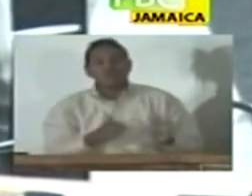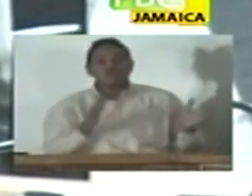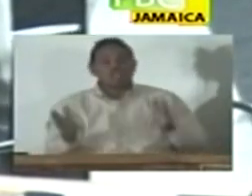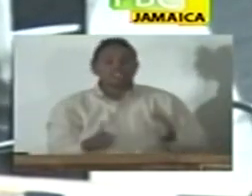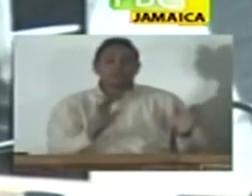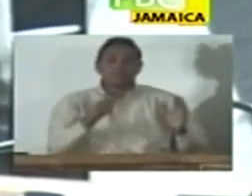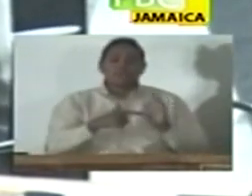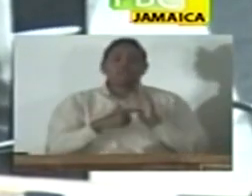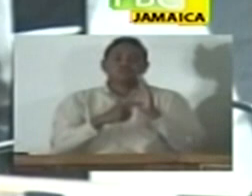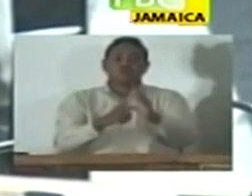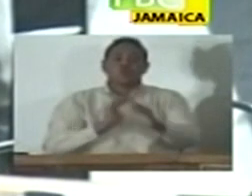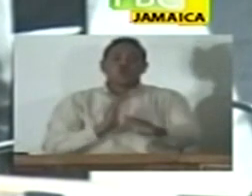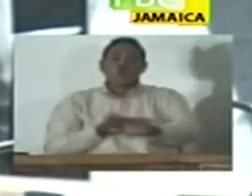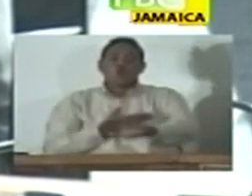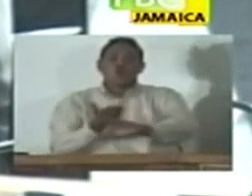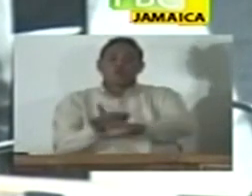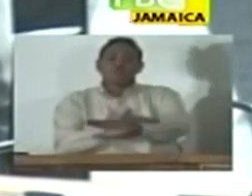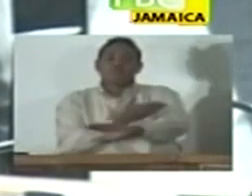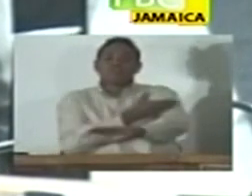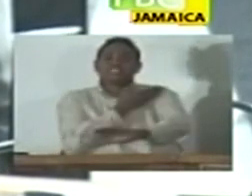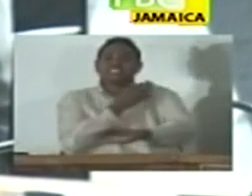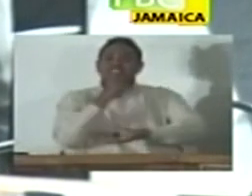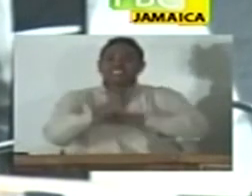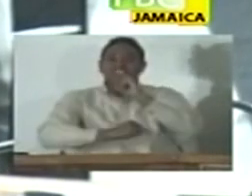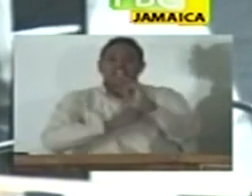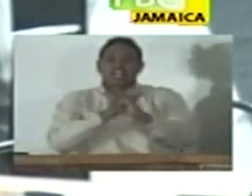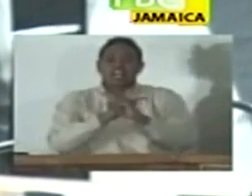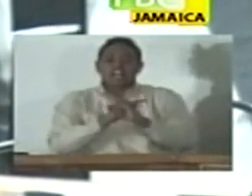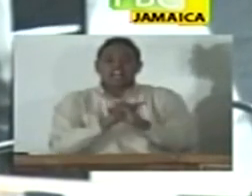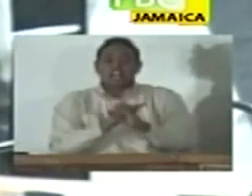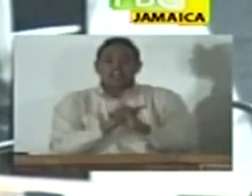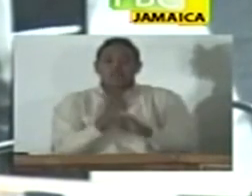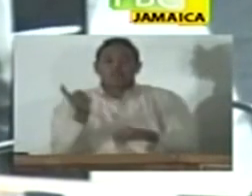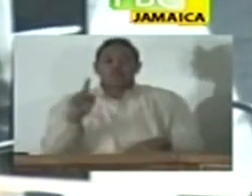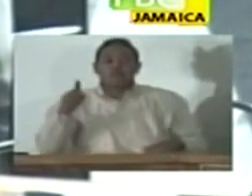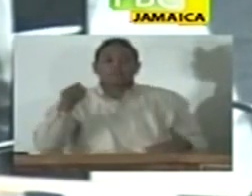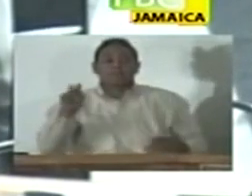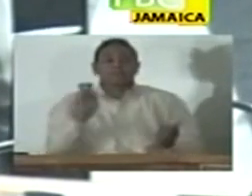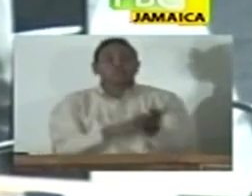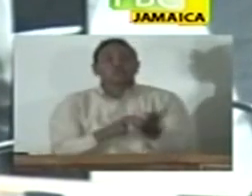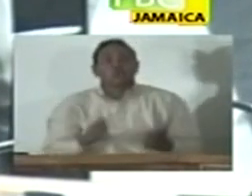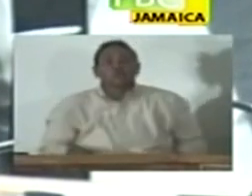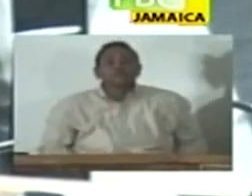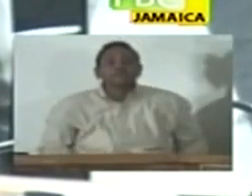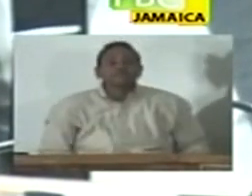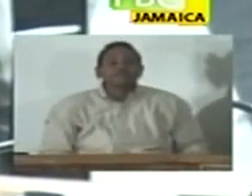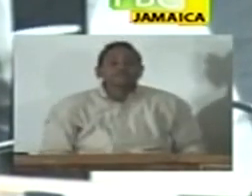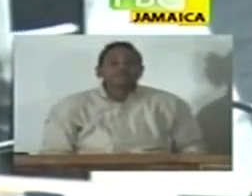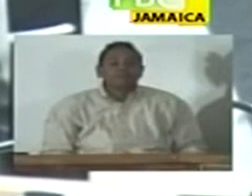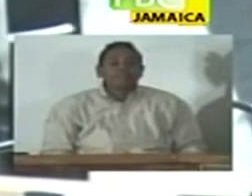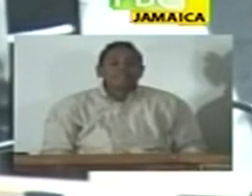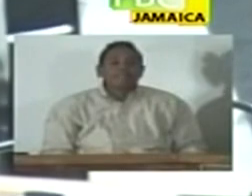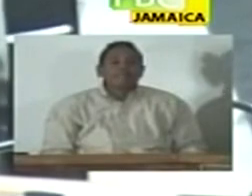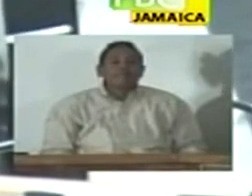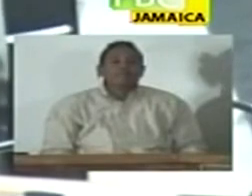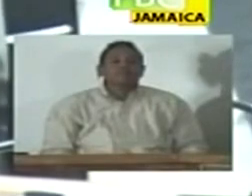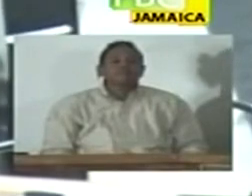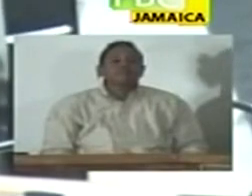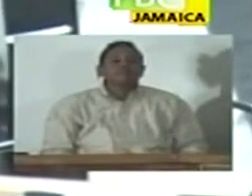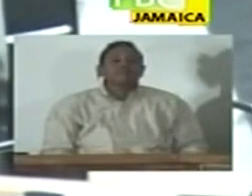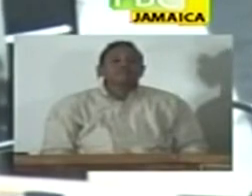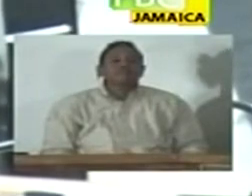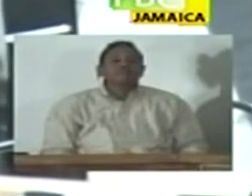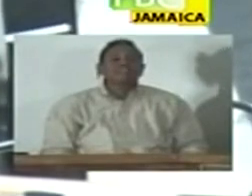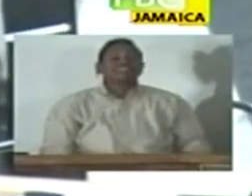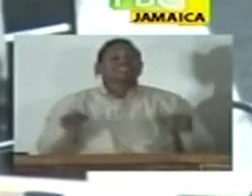displaying our progressive internationalism, which is where the PNP stood. It is the same approach to